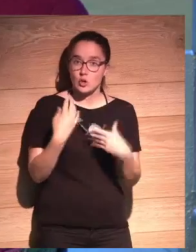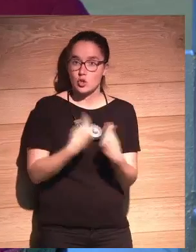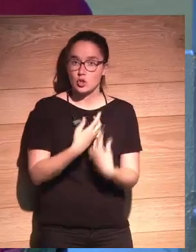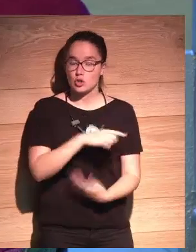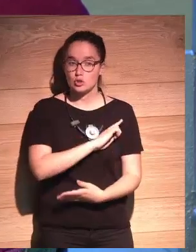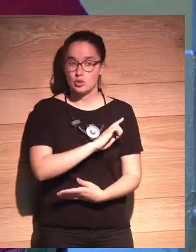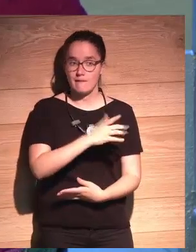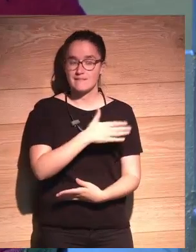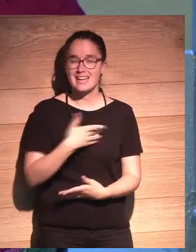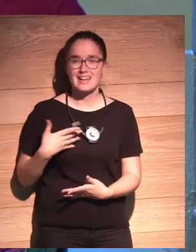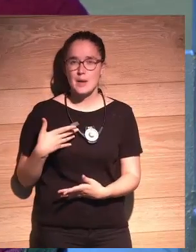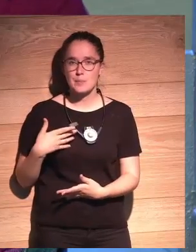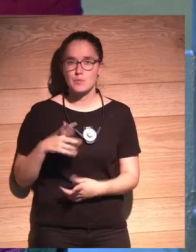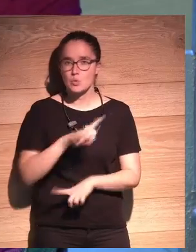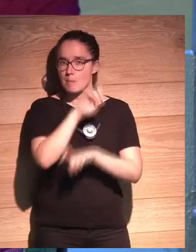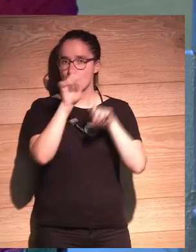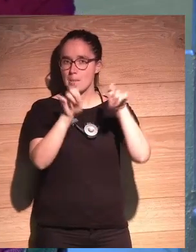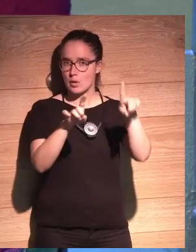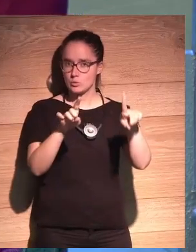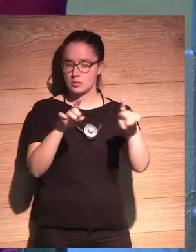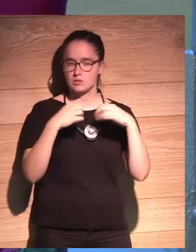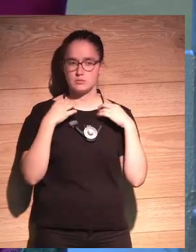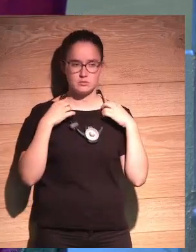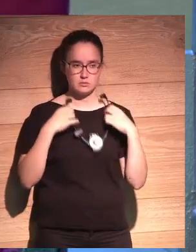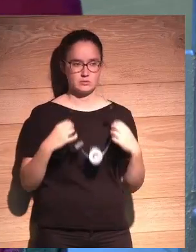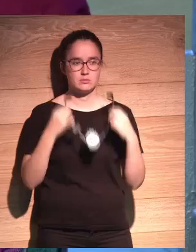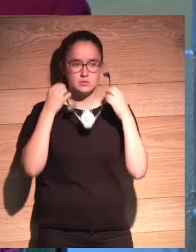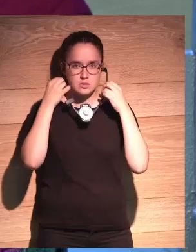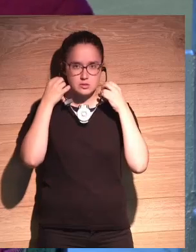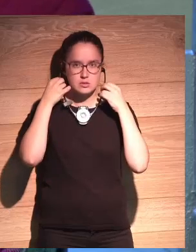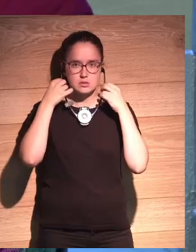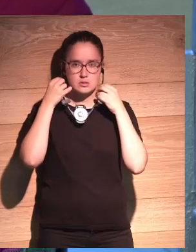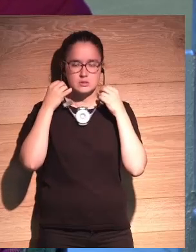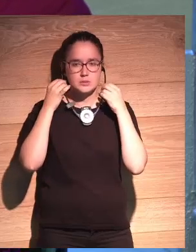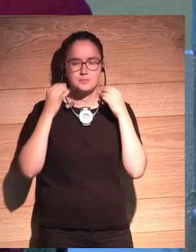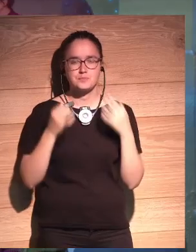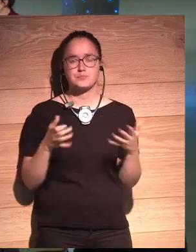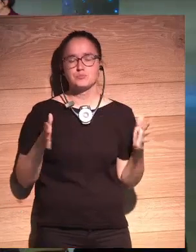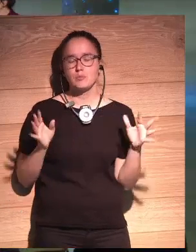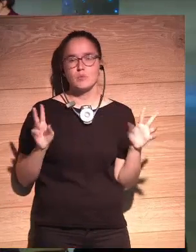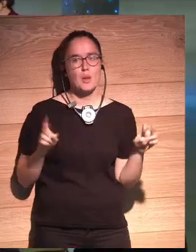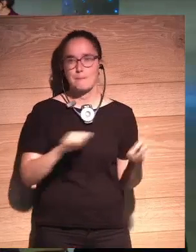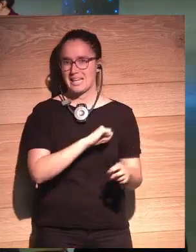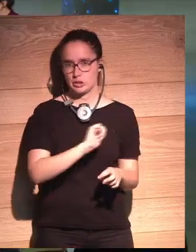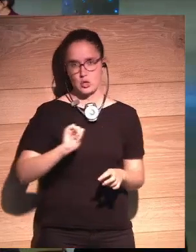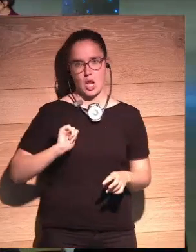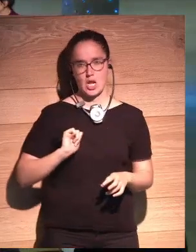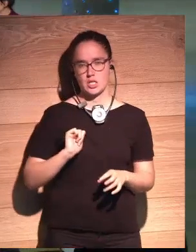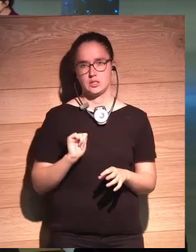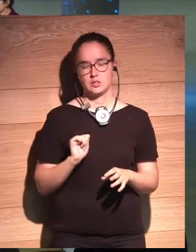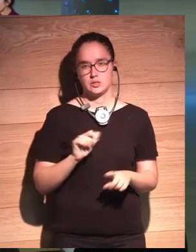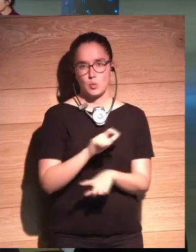6 guests. I wanted to ask you a first question that is